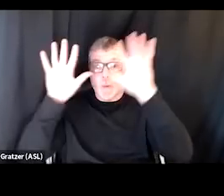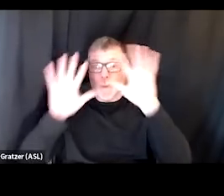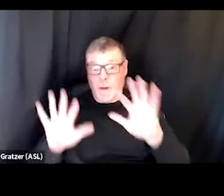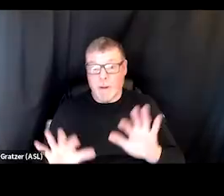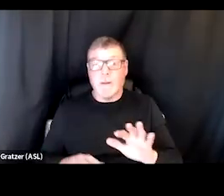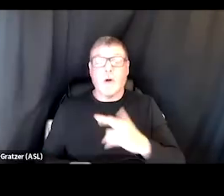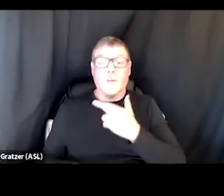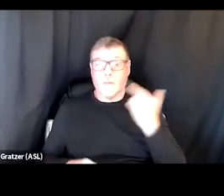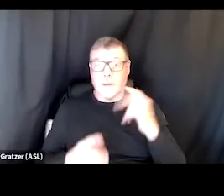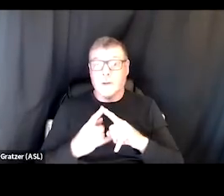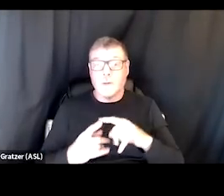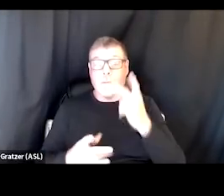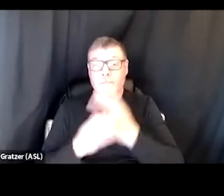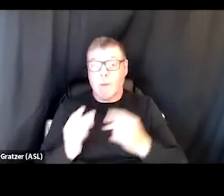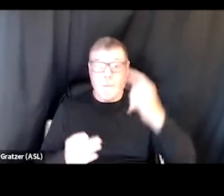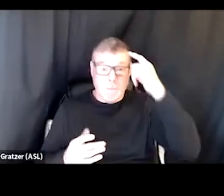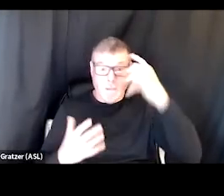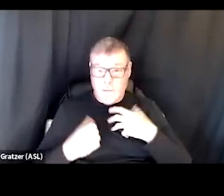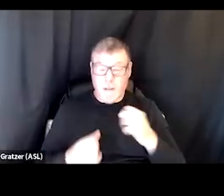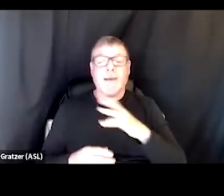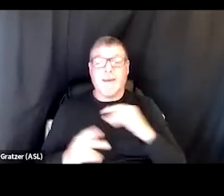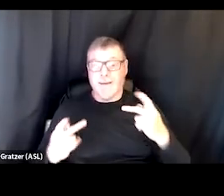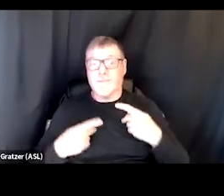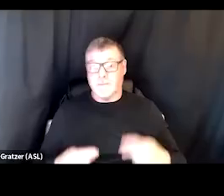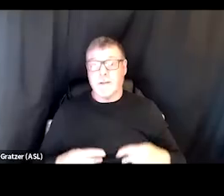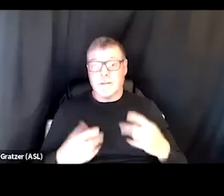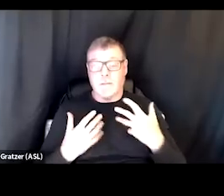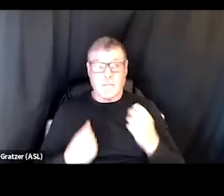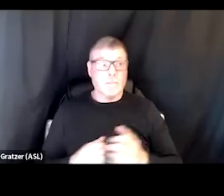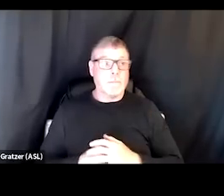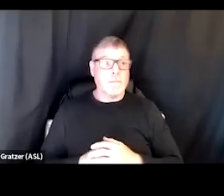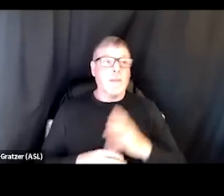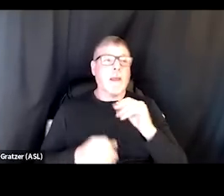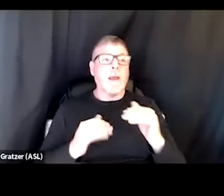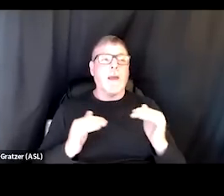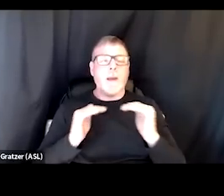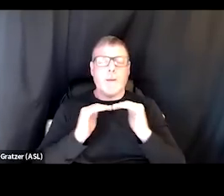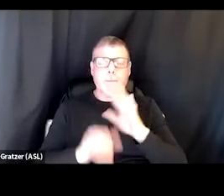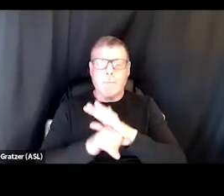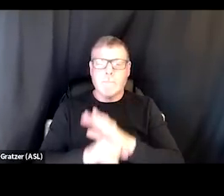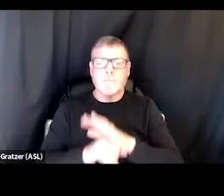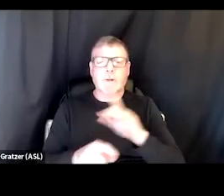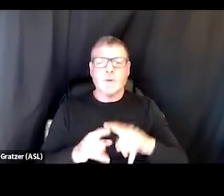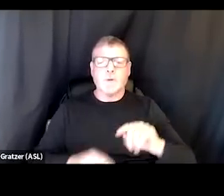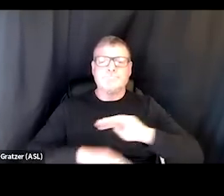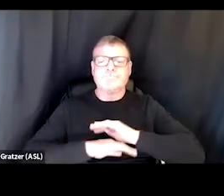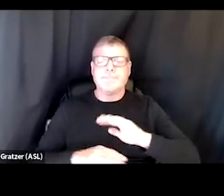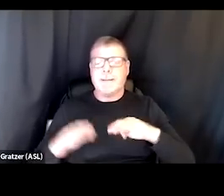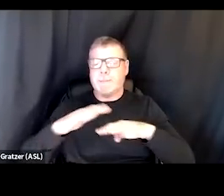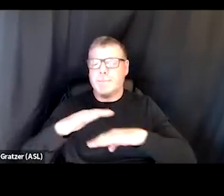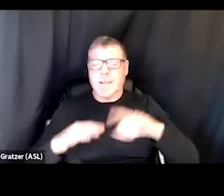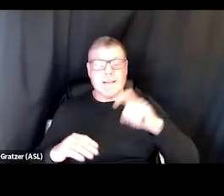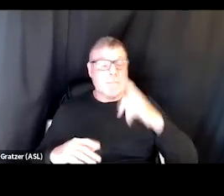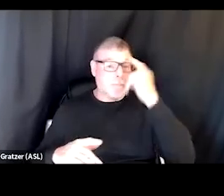both physically and in terms of their mental and behavioral health. And then there's a pressure to meet basic needs because of these elements of being